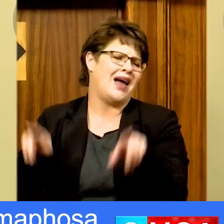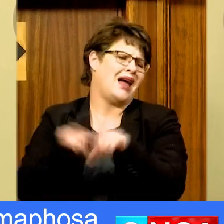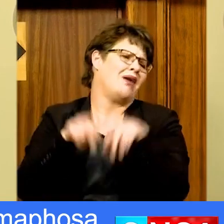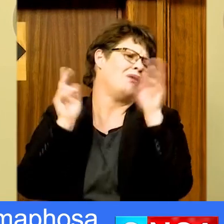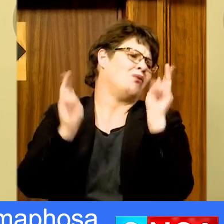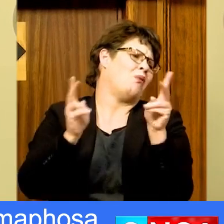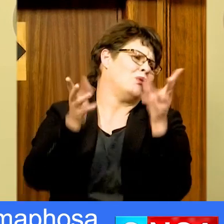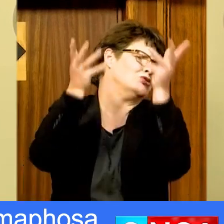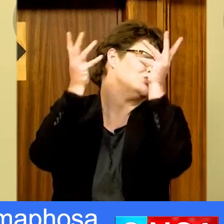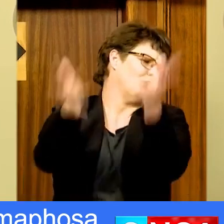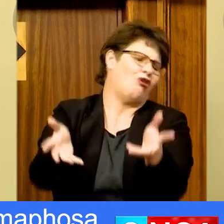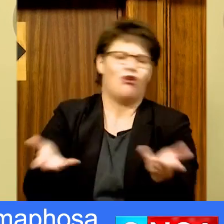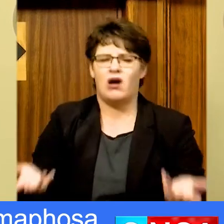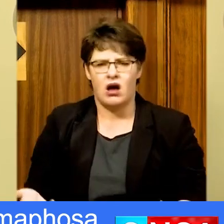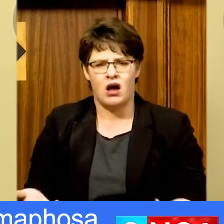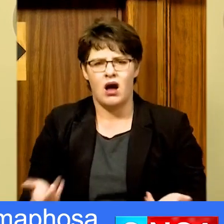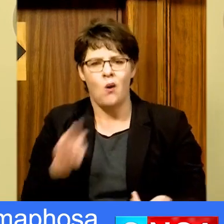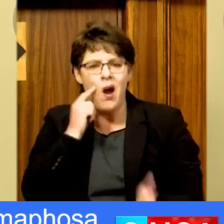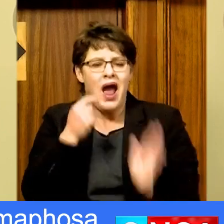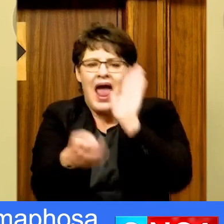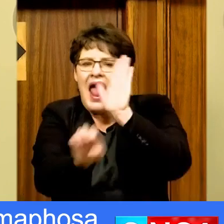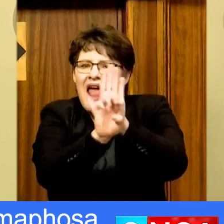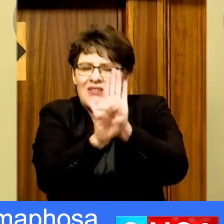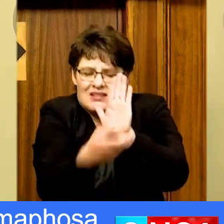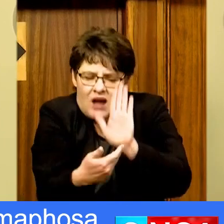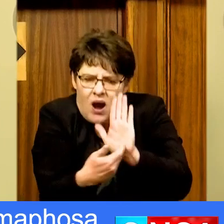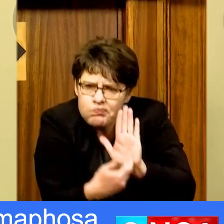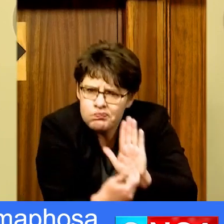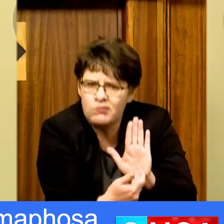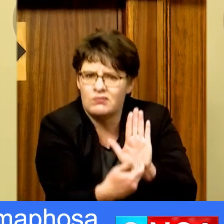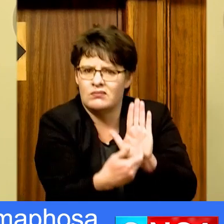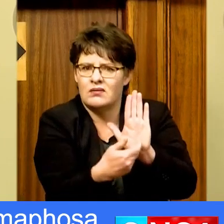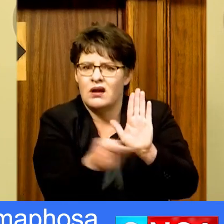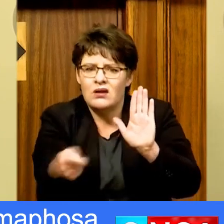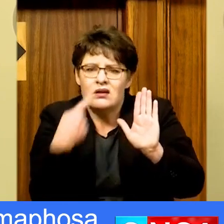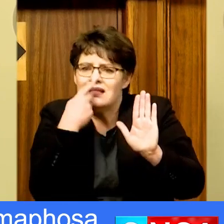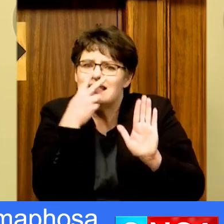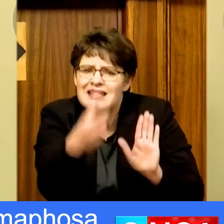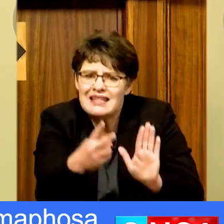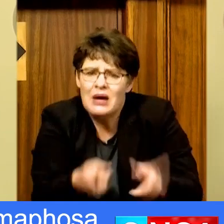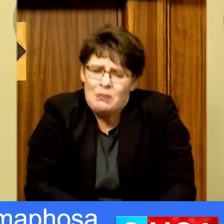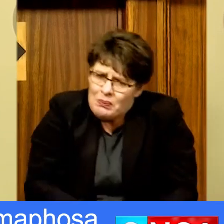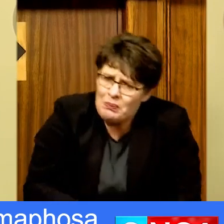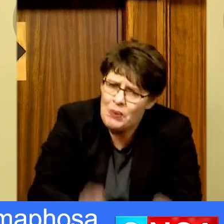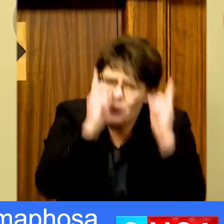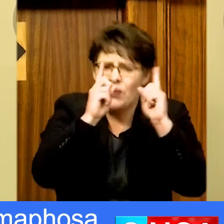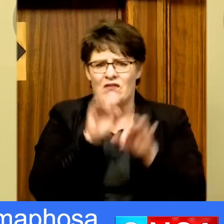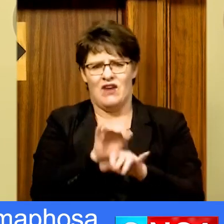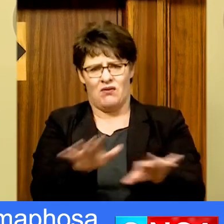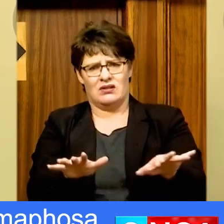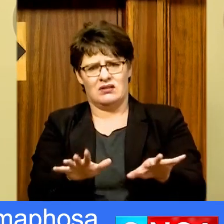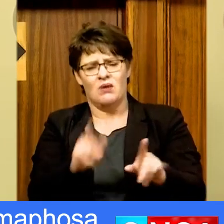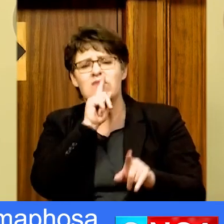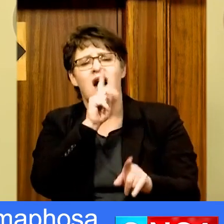despite all evidence to the contrary and what we have cautioned about.